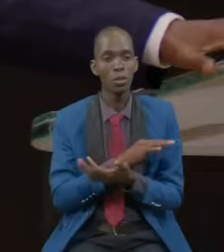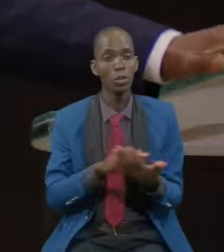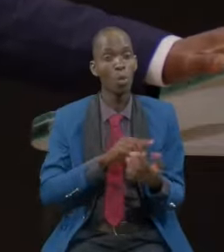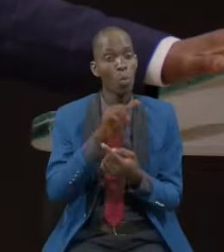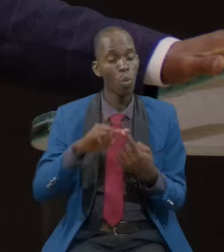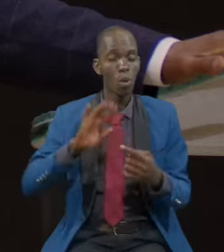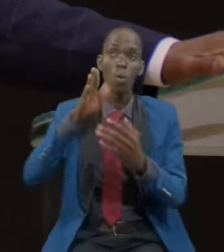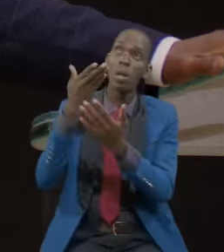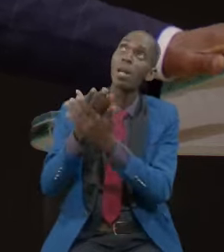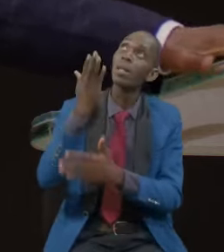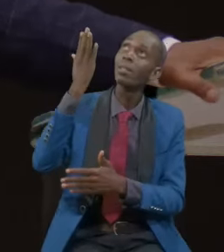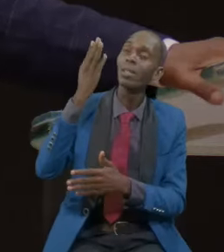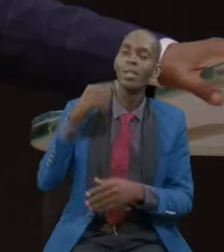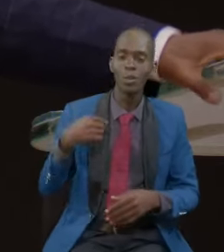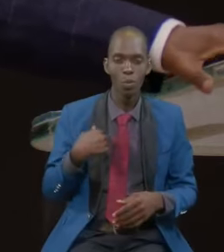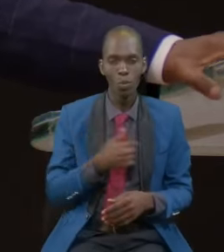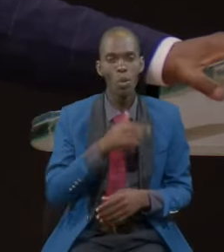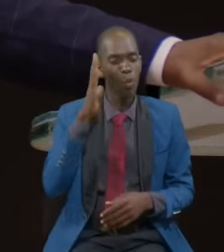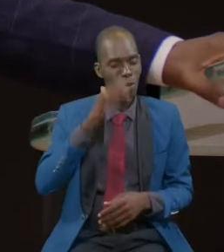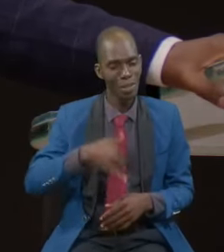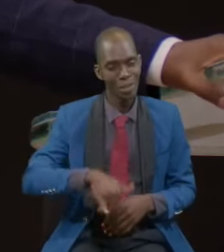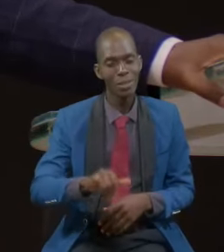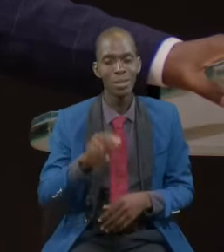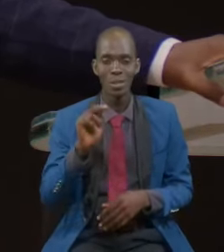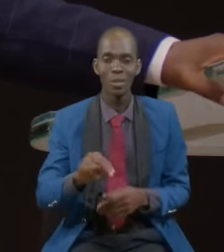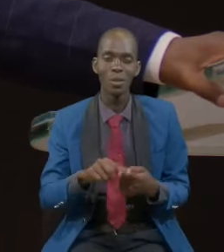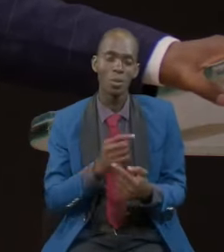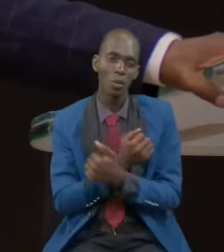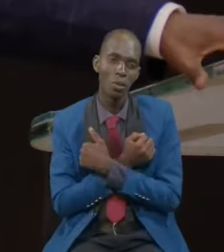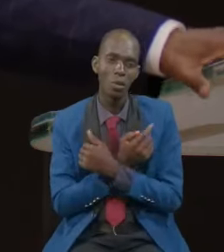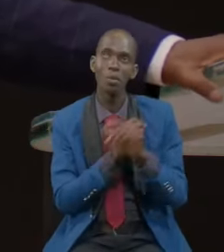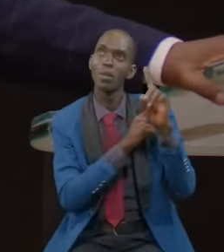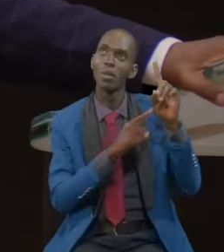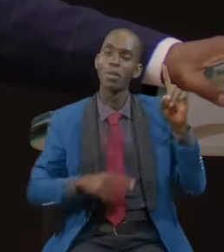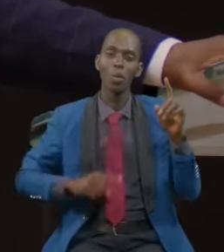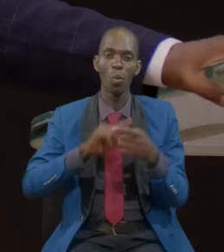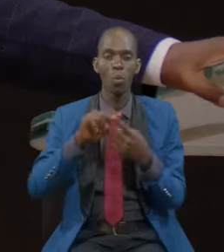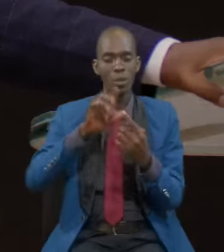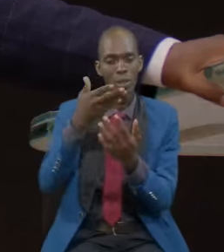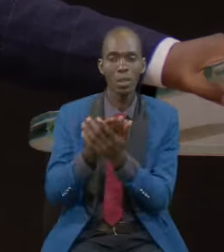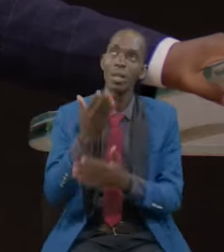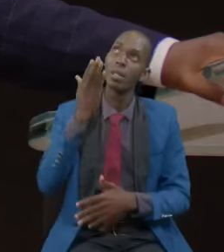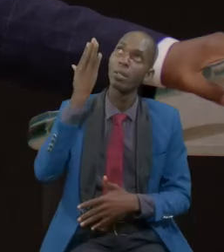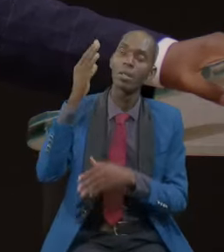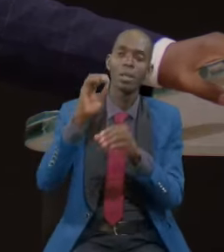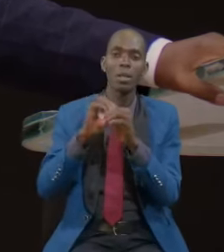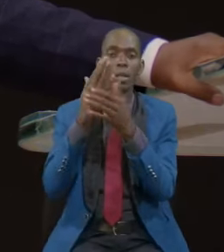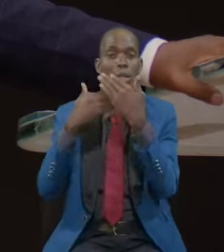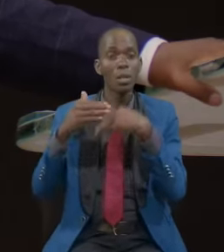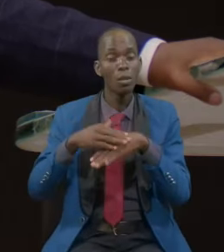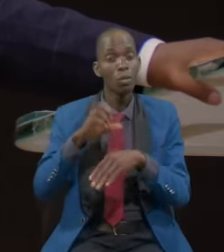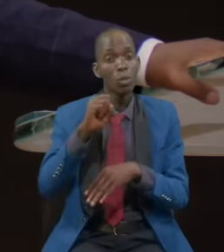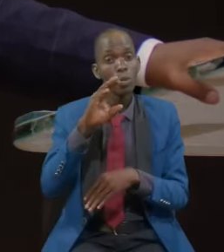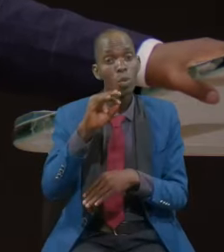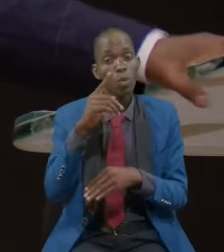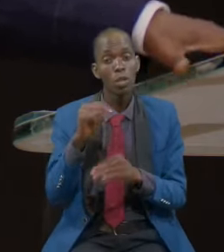you still need to love the Lord when you get to heaven. So the law of love can never